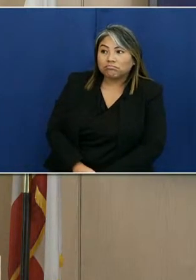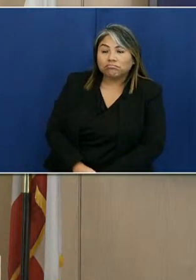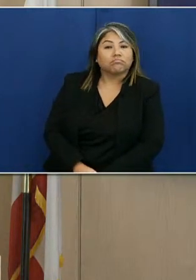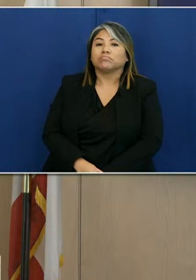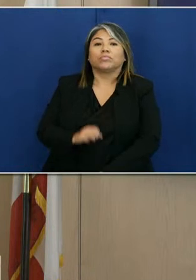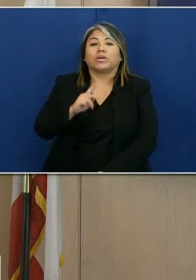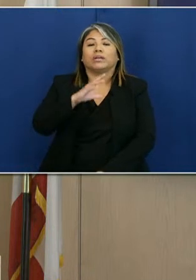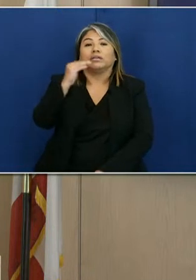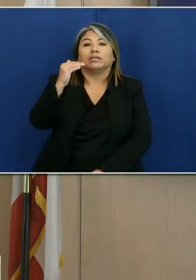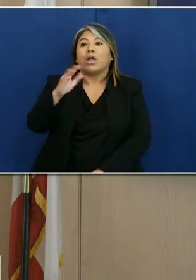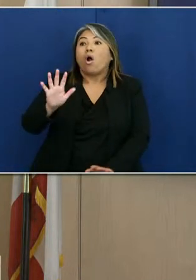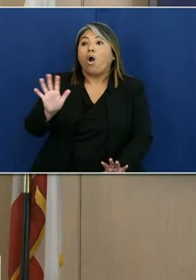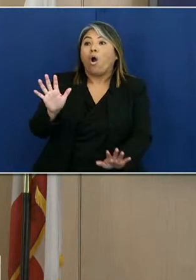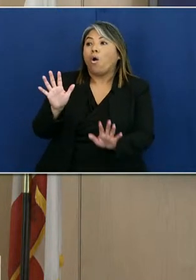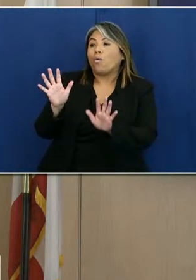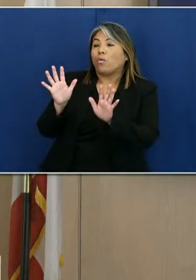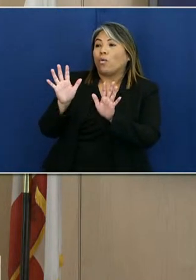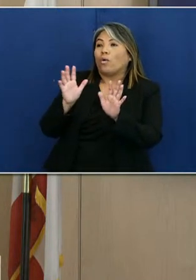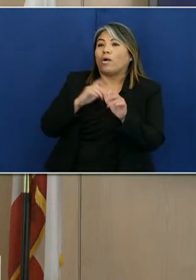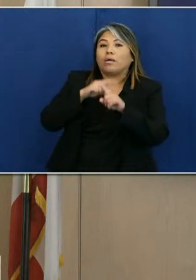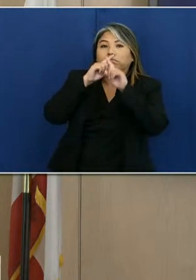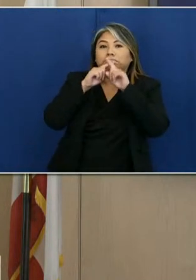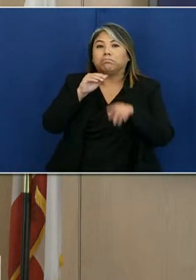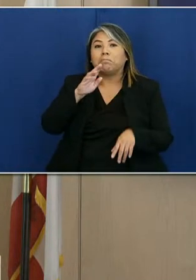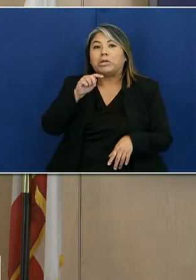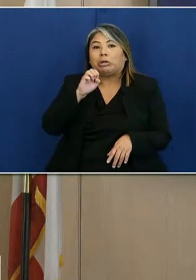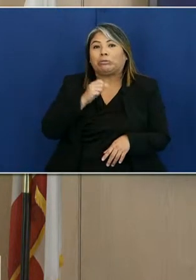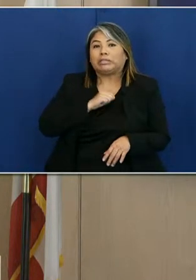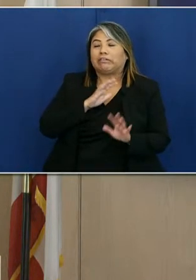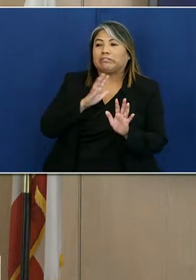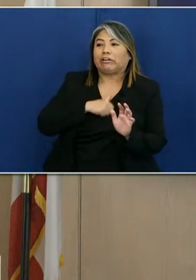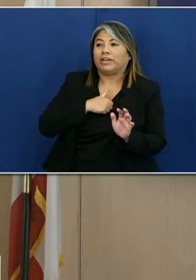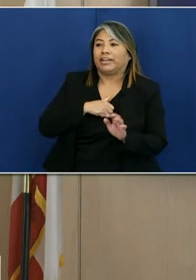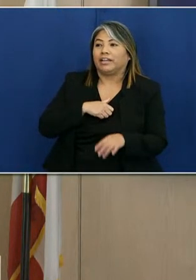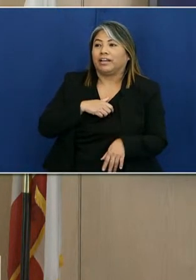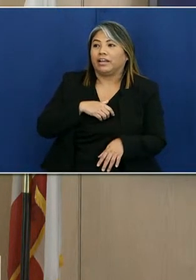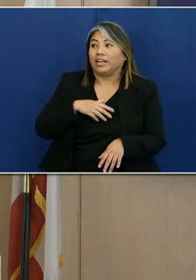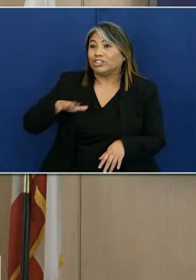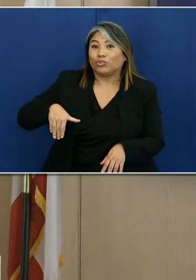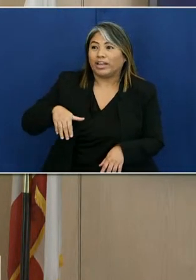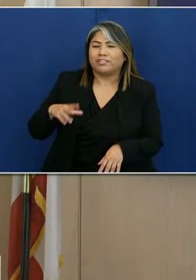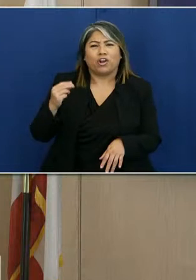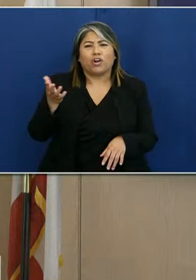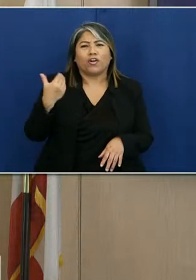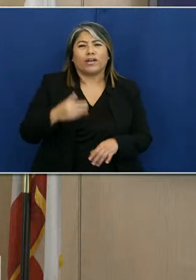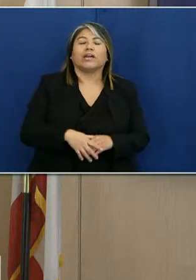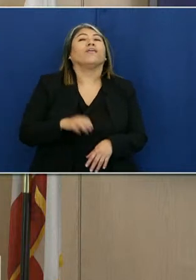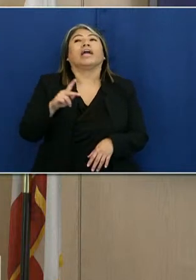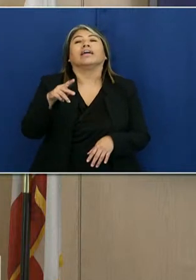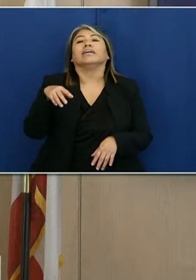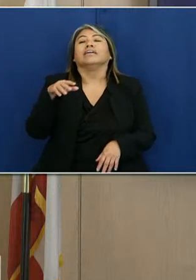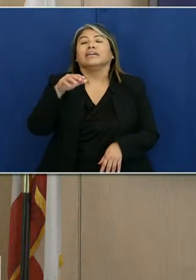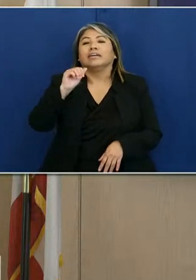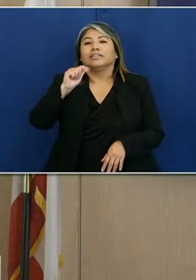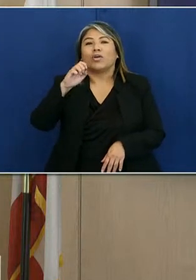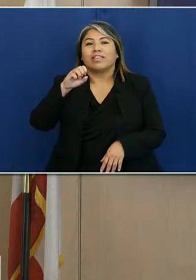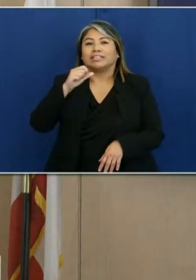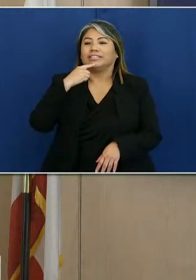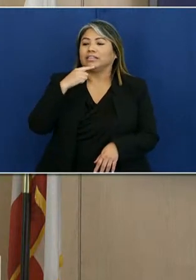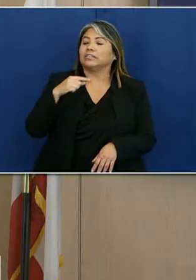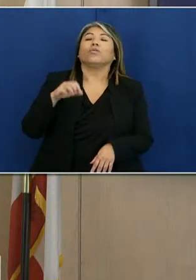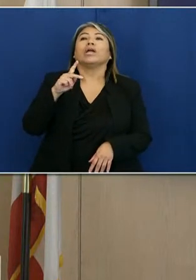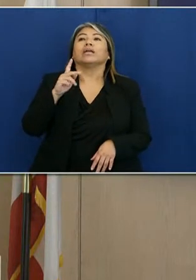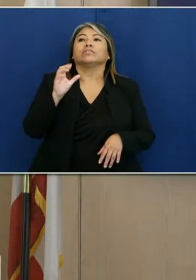Okay, let's move on to the next one. Oh, I muted myself, sorry. Is it too late? Nope, go ahead. Okay. I